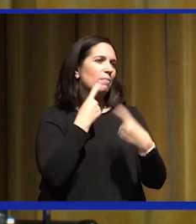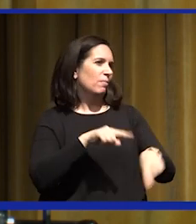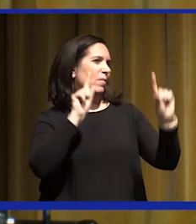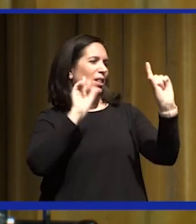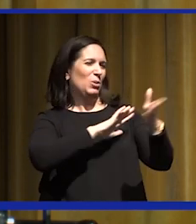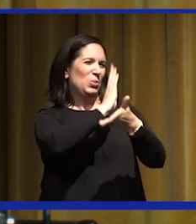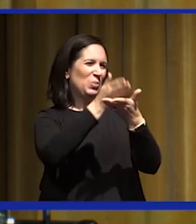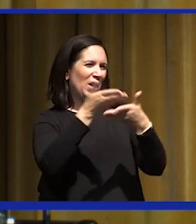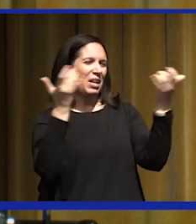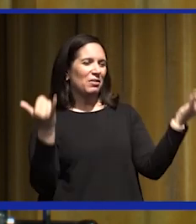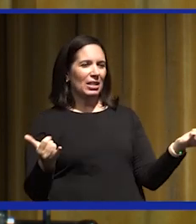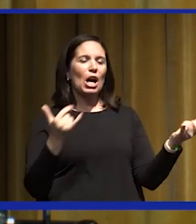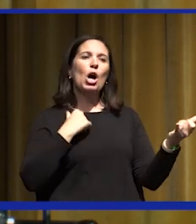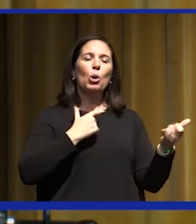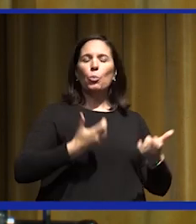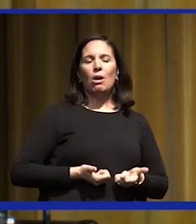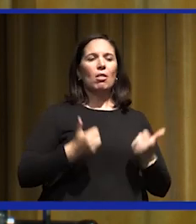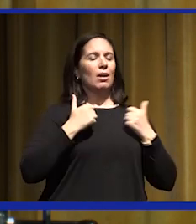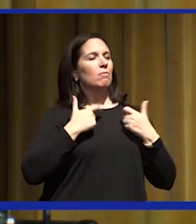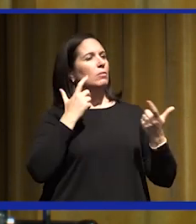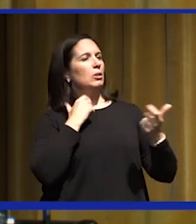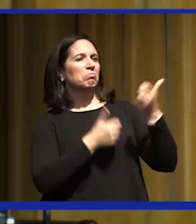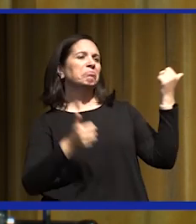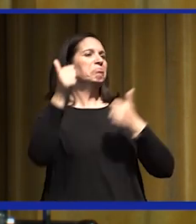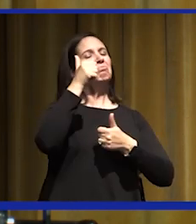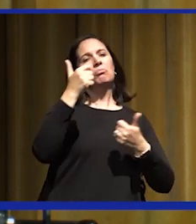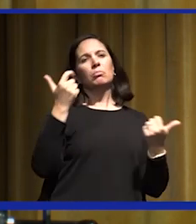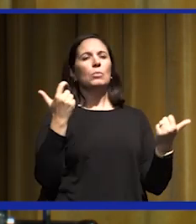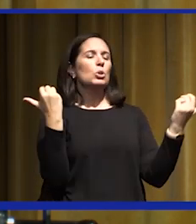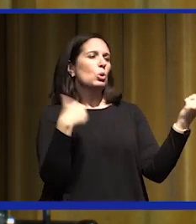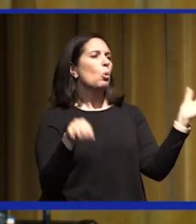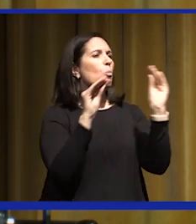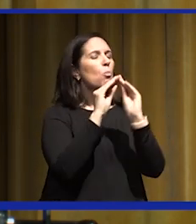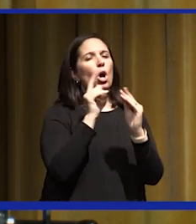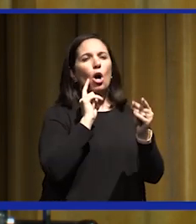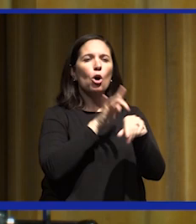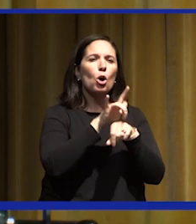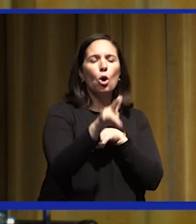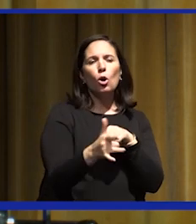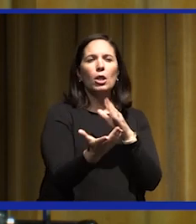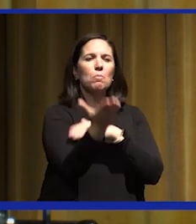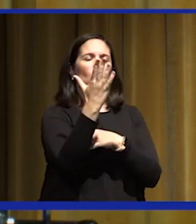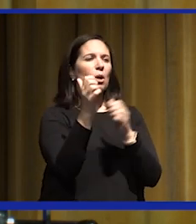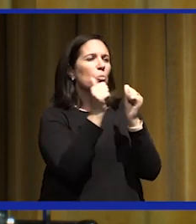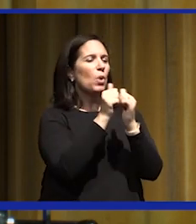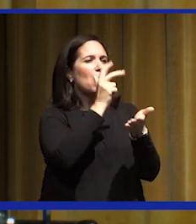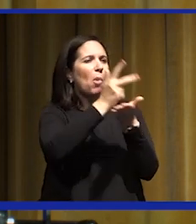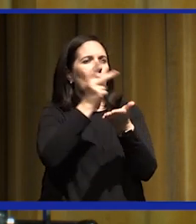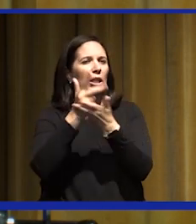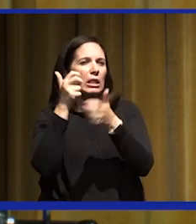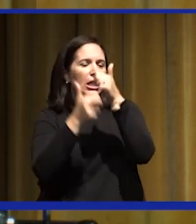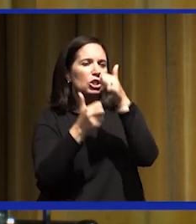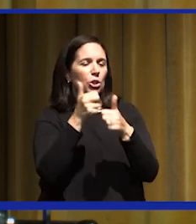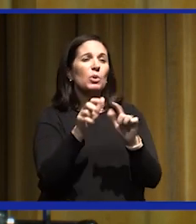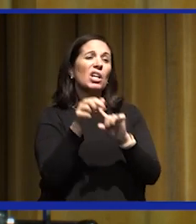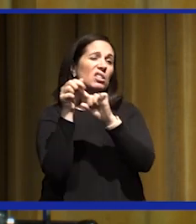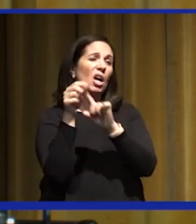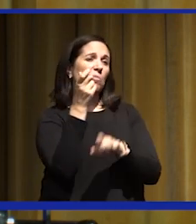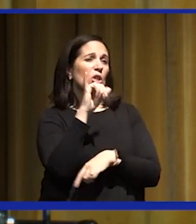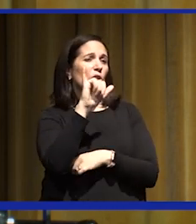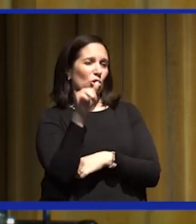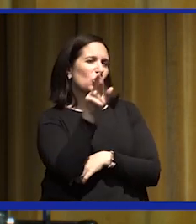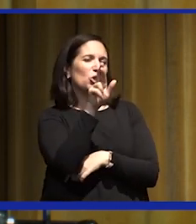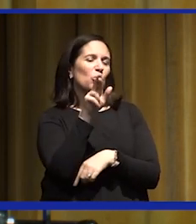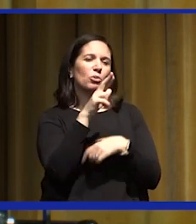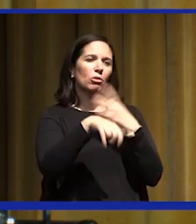were living the life of luxury. There were no more early mornings with parking disputes, well, except when the juniors stole our spaces. We had as